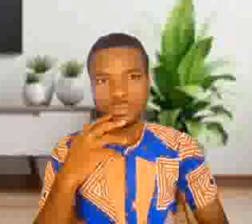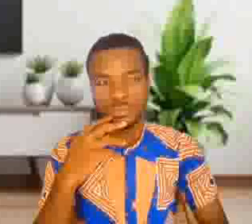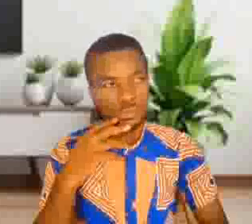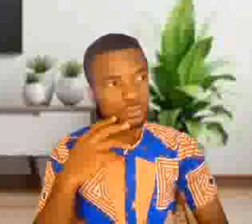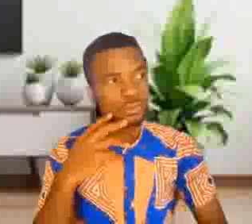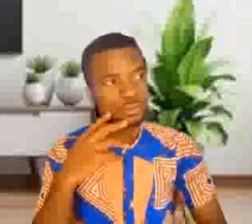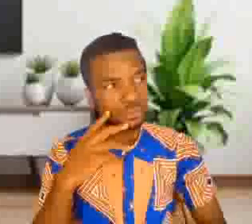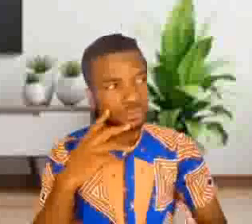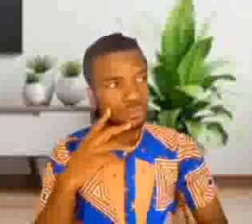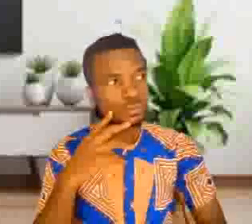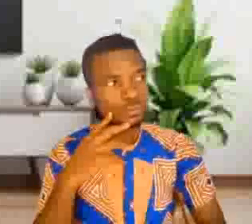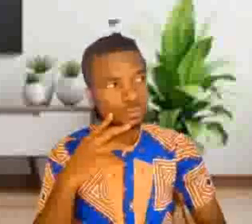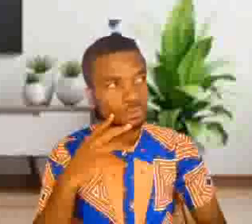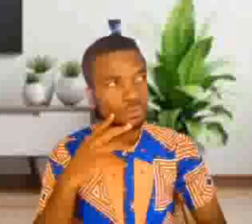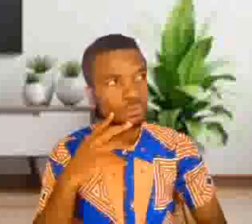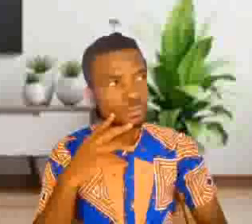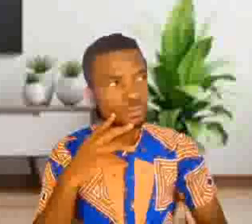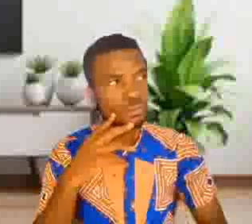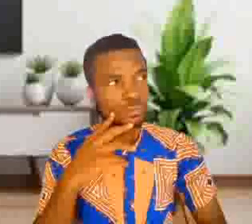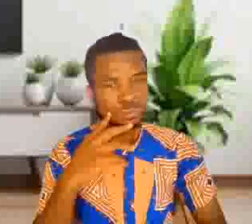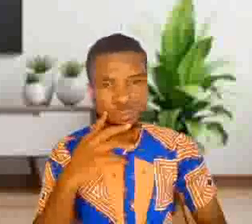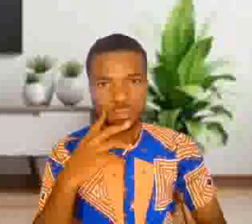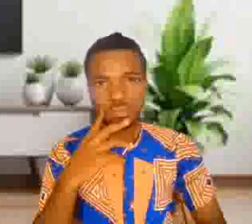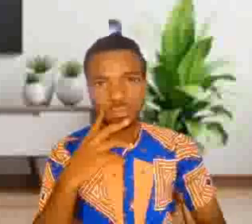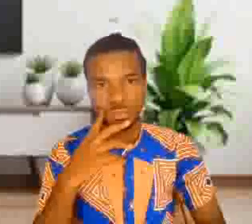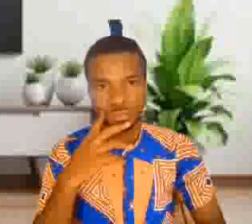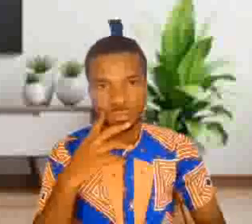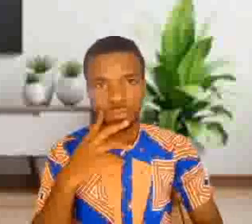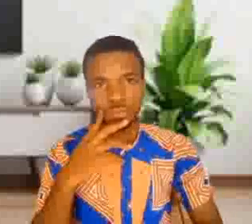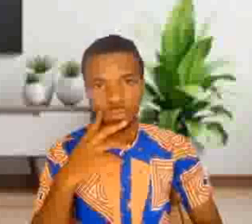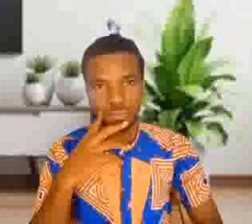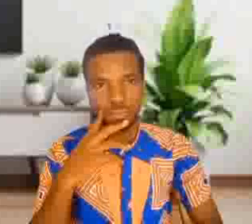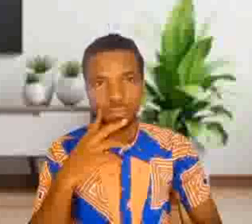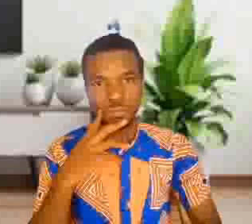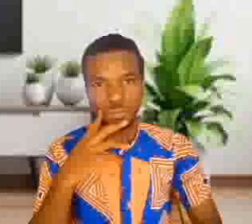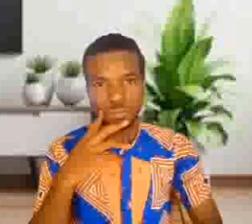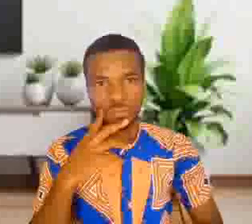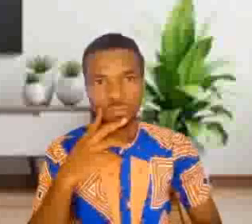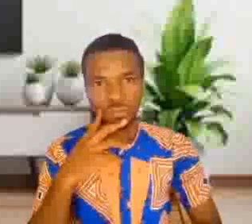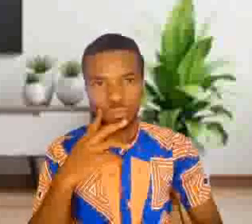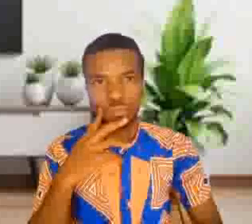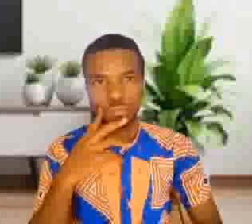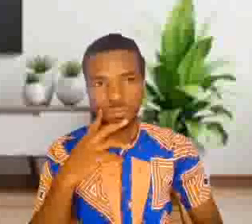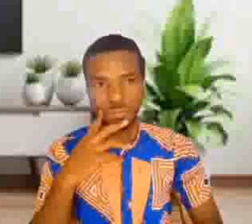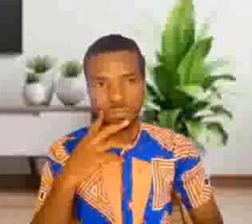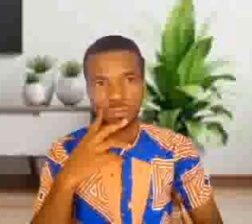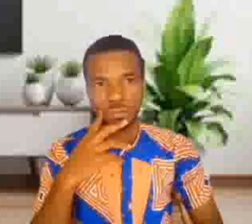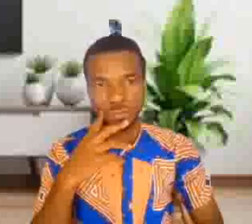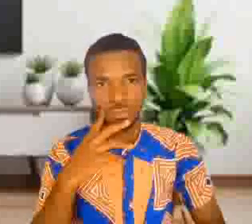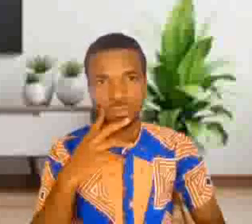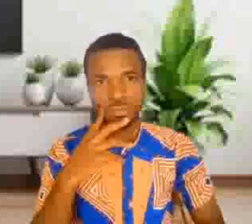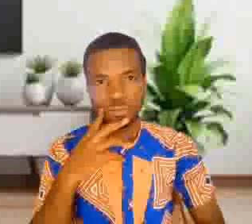God. And then number four, we saw in Genesis chapter 2 verse 9, the Bible said God